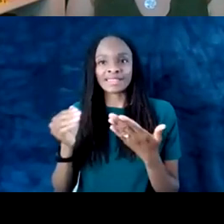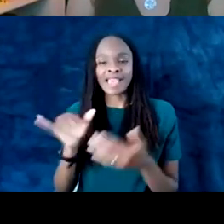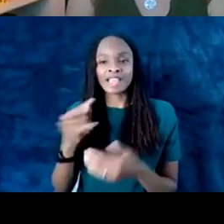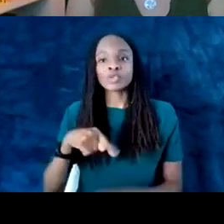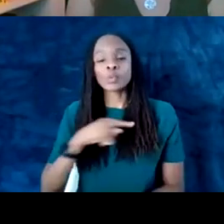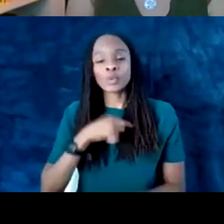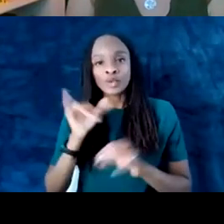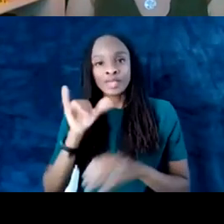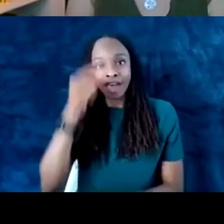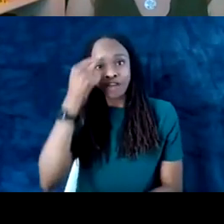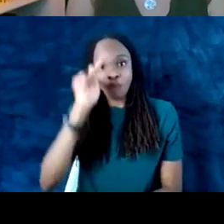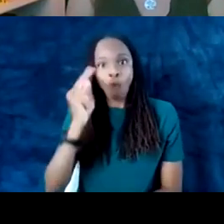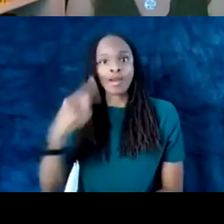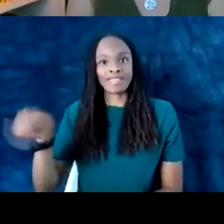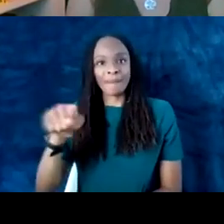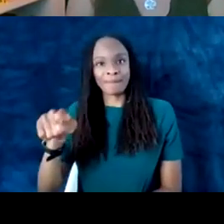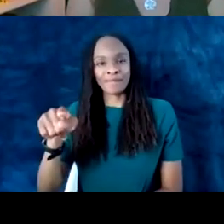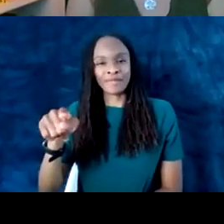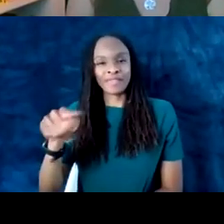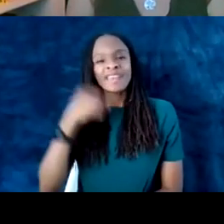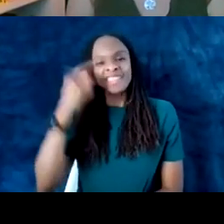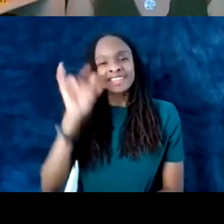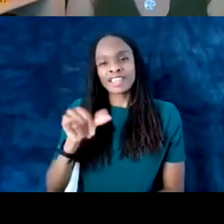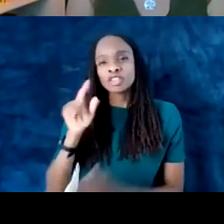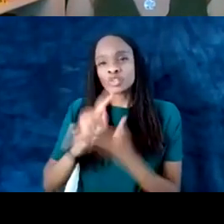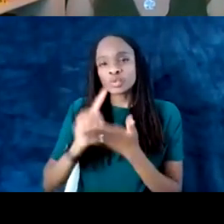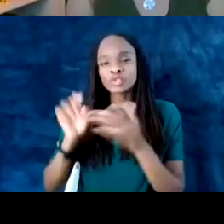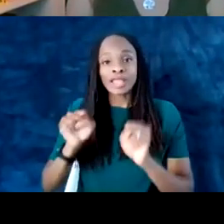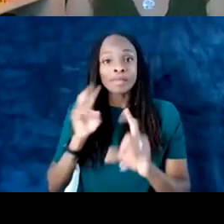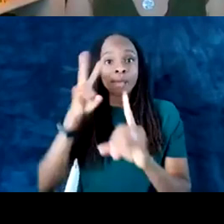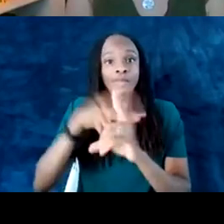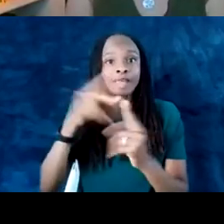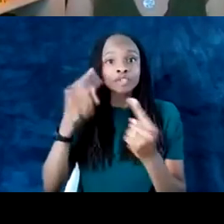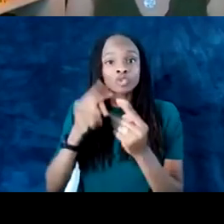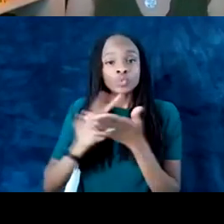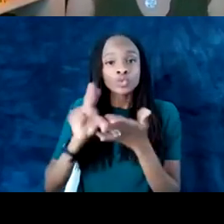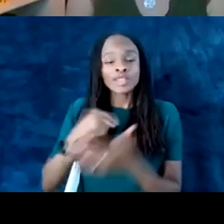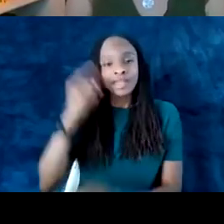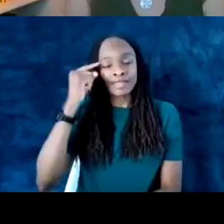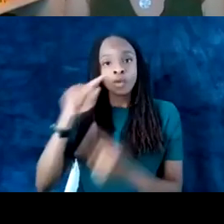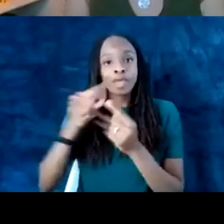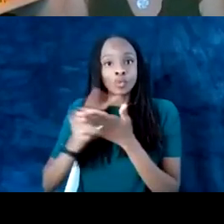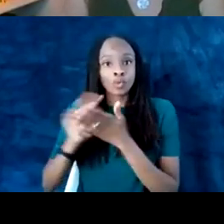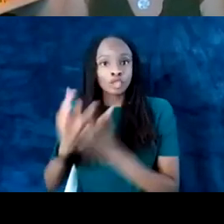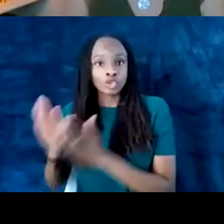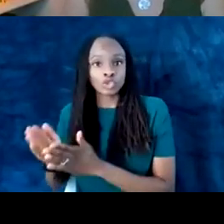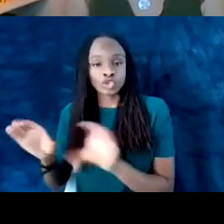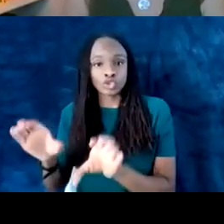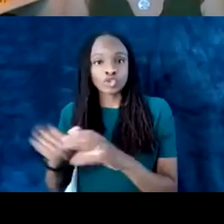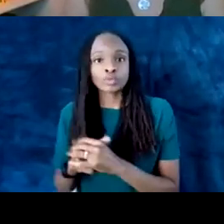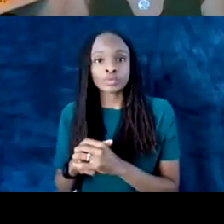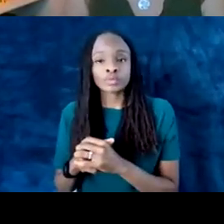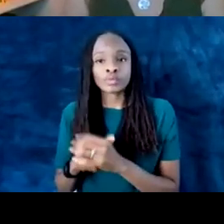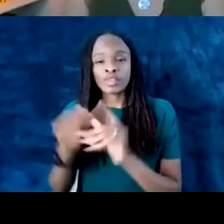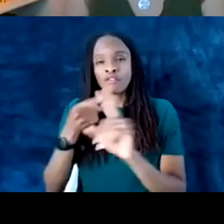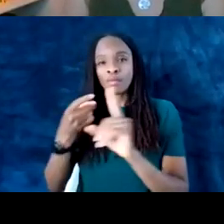doing this for them. And so I think that the research, this can also be applied to research. And I think that when research is done from the